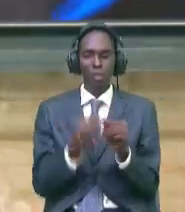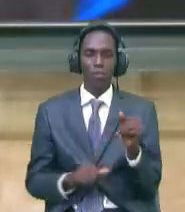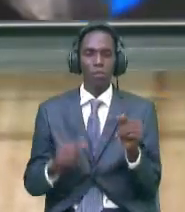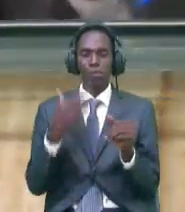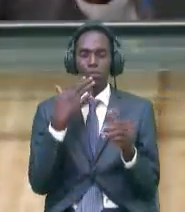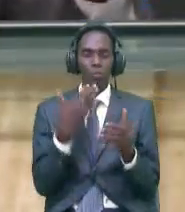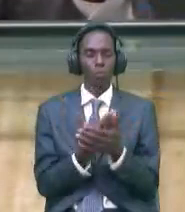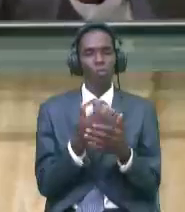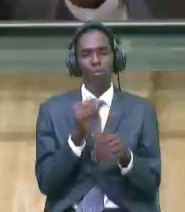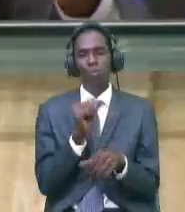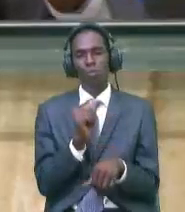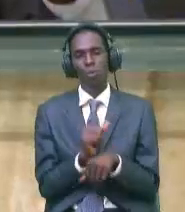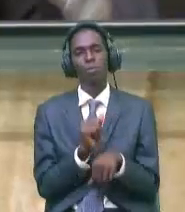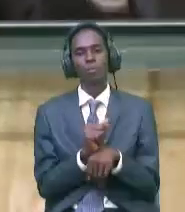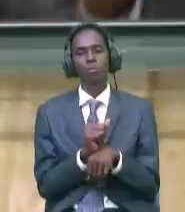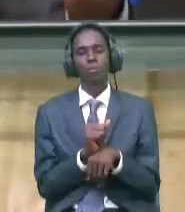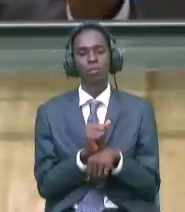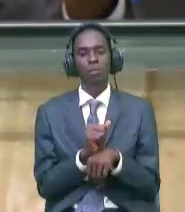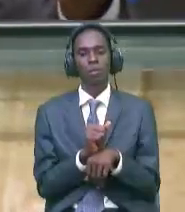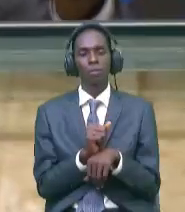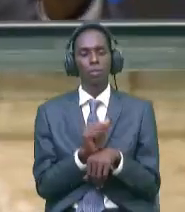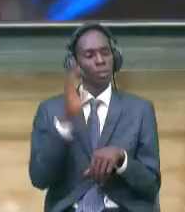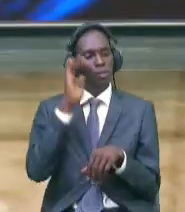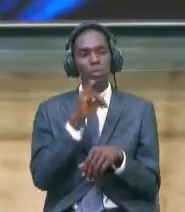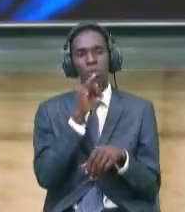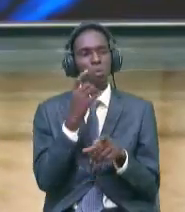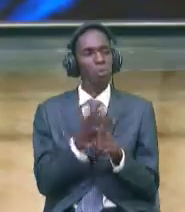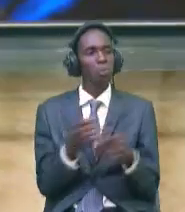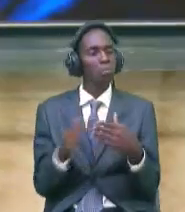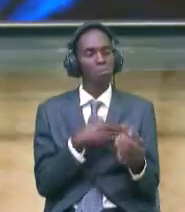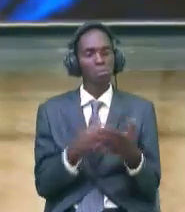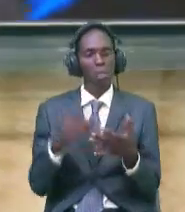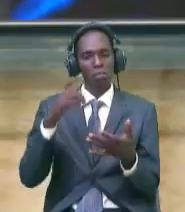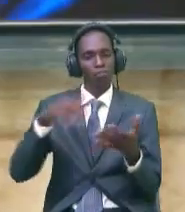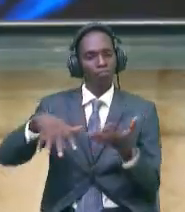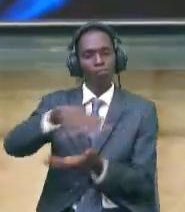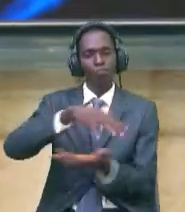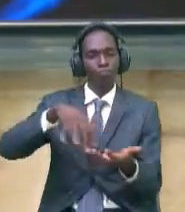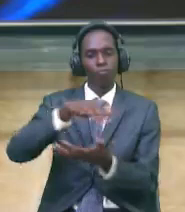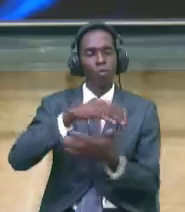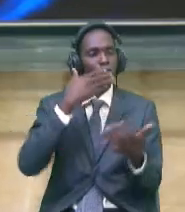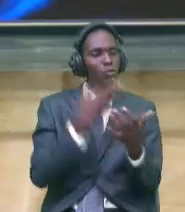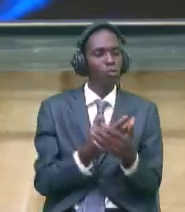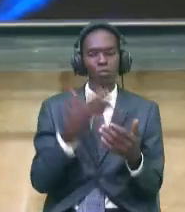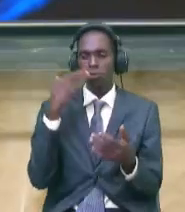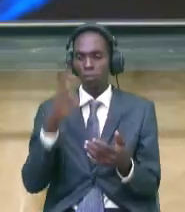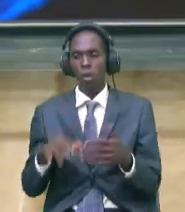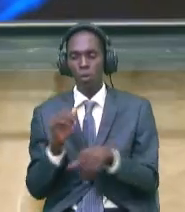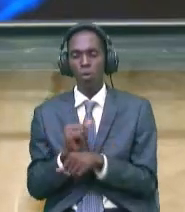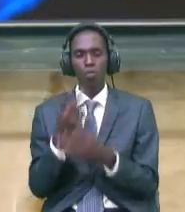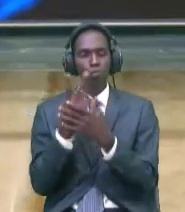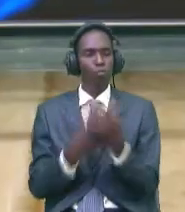work and bad work, righteous work and sinful work, up and down. No, in every good work